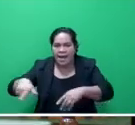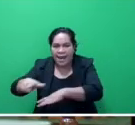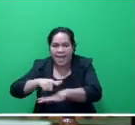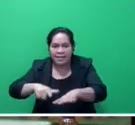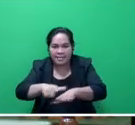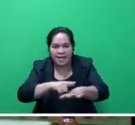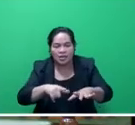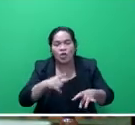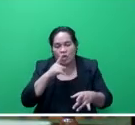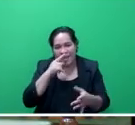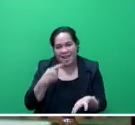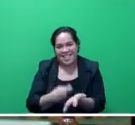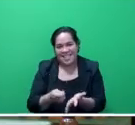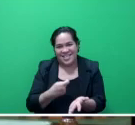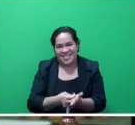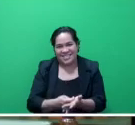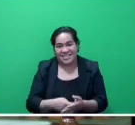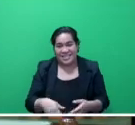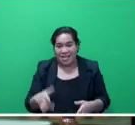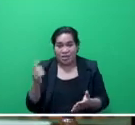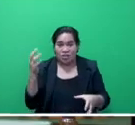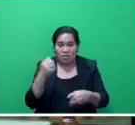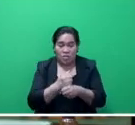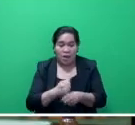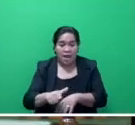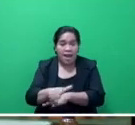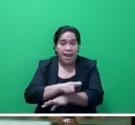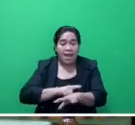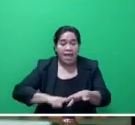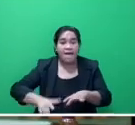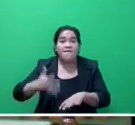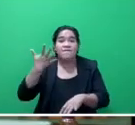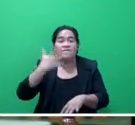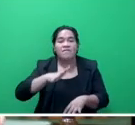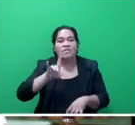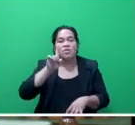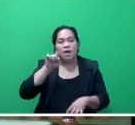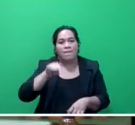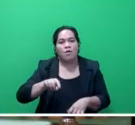available for leasing, a total land area of 51.4 hectares.